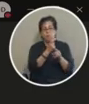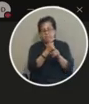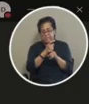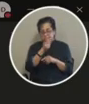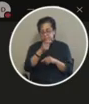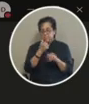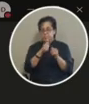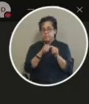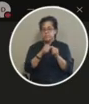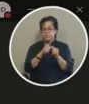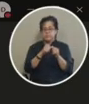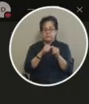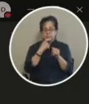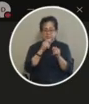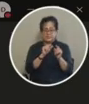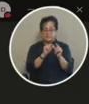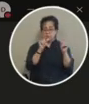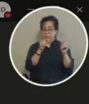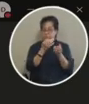Robert says general fund,